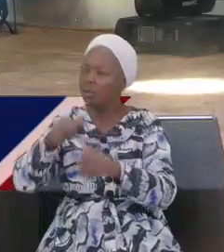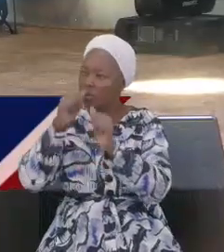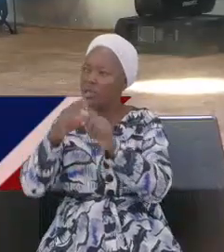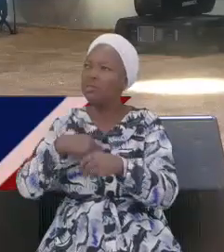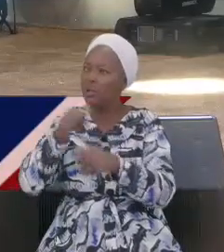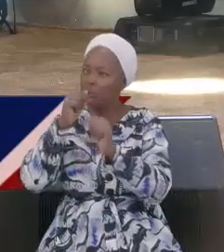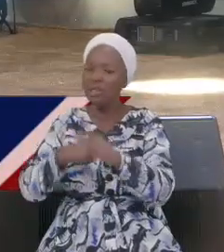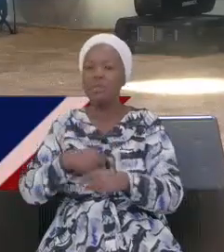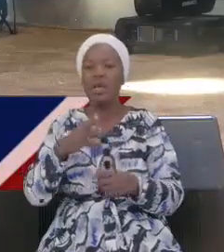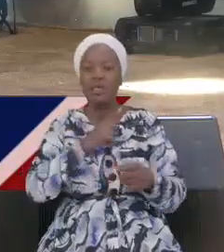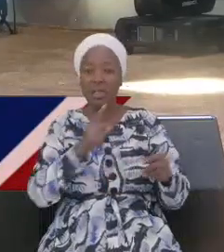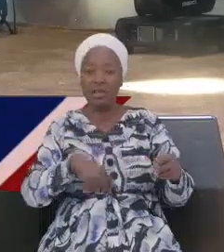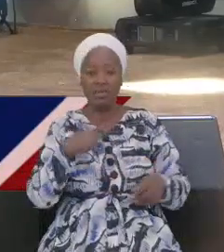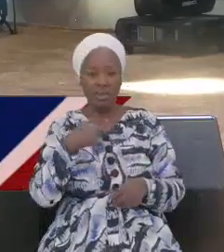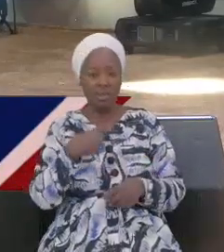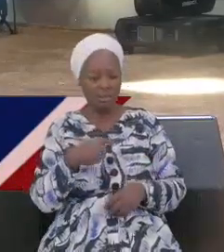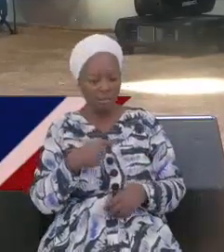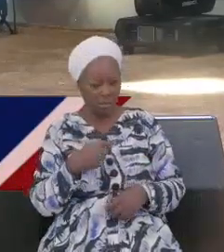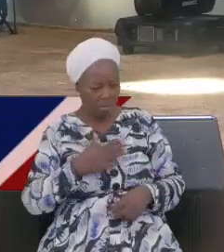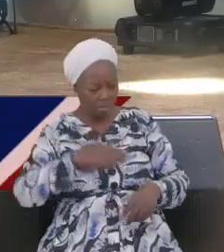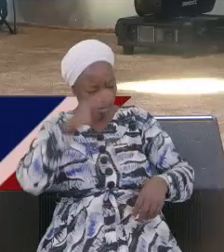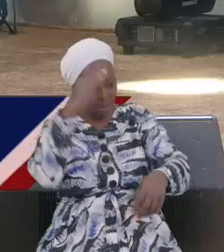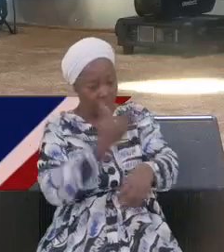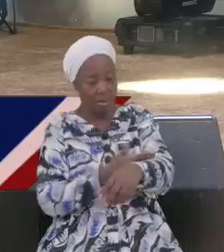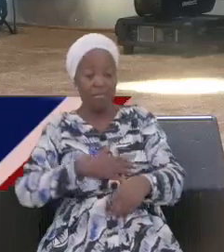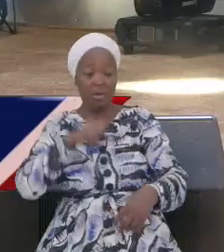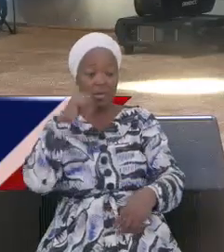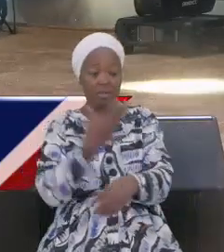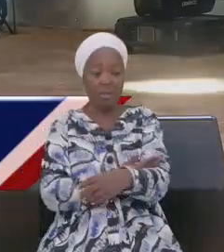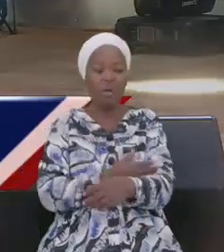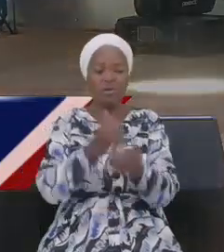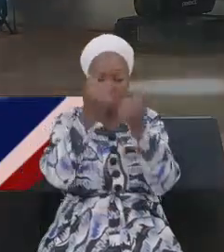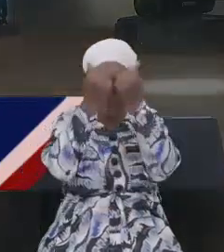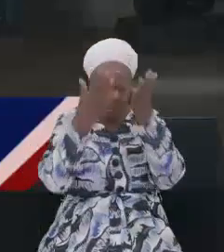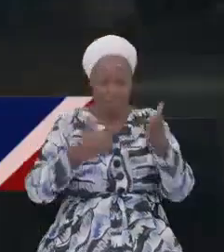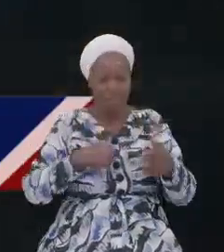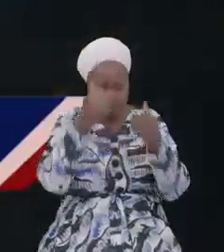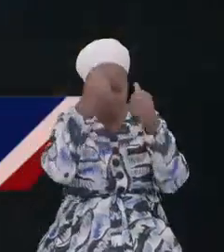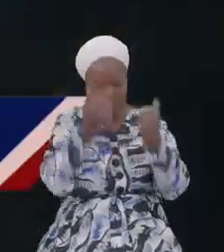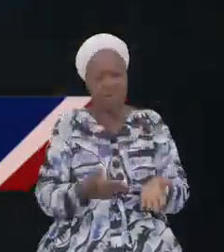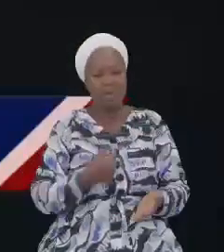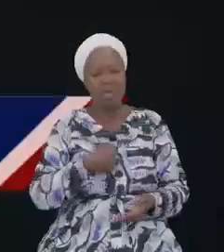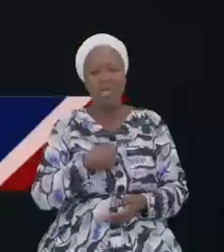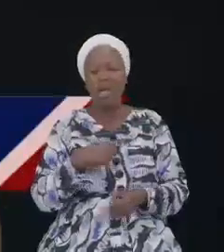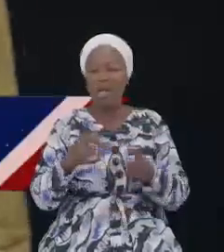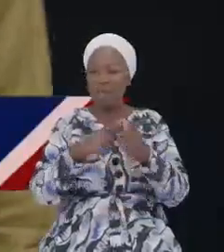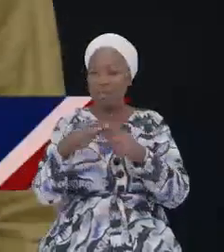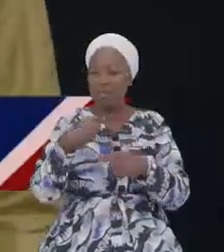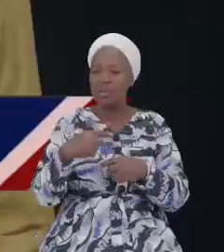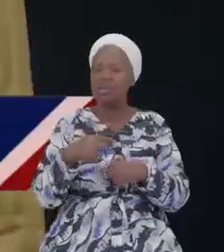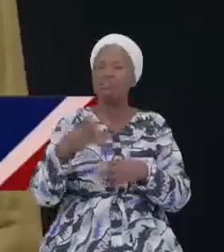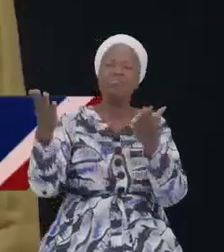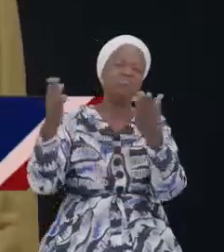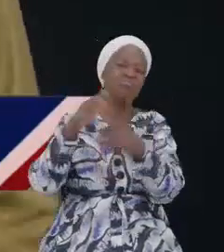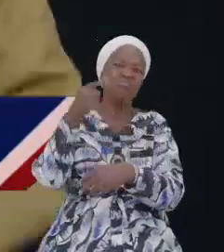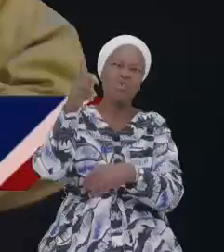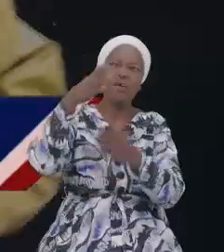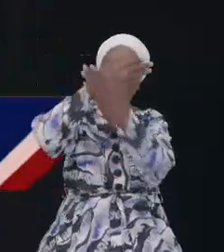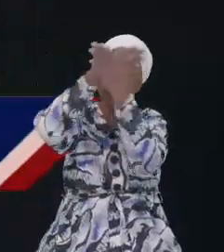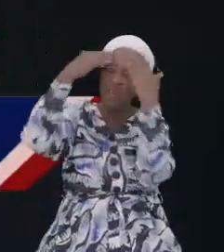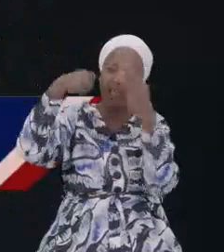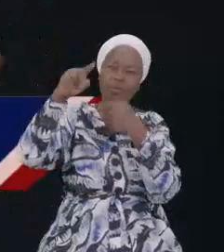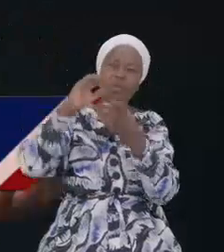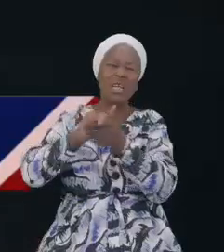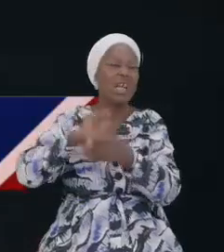And the Lord will say, my son, my daughter, obey me, obey me, obey me. And then you say, God, forget about that. I don't